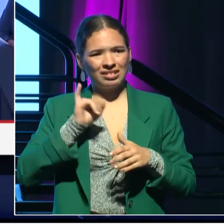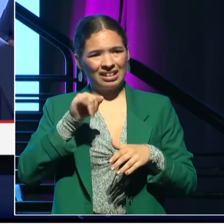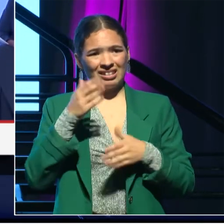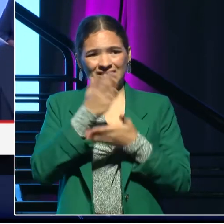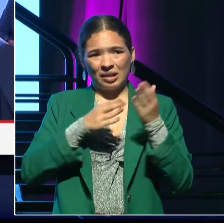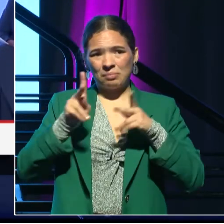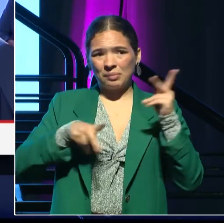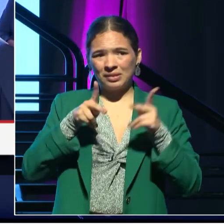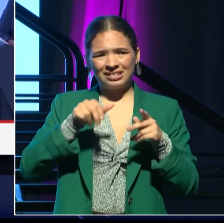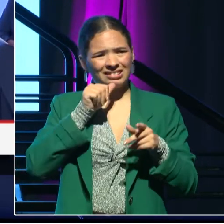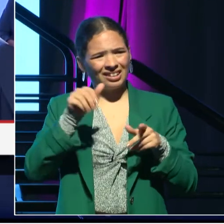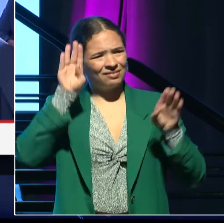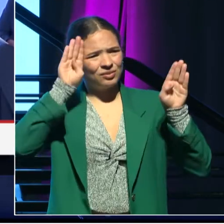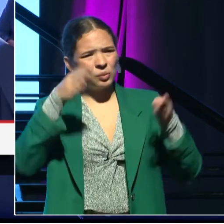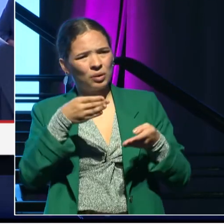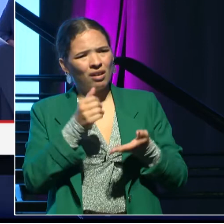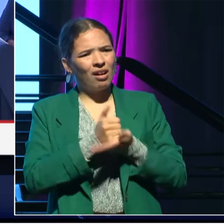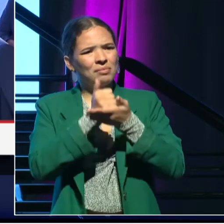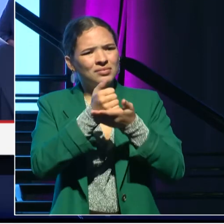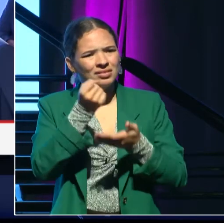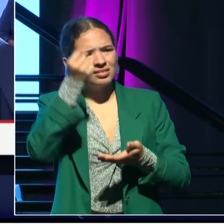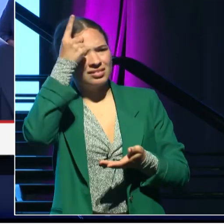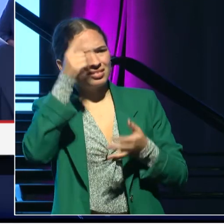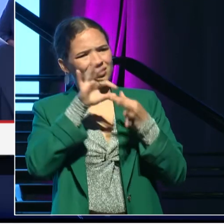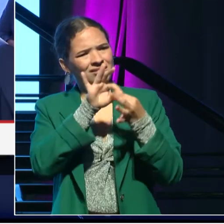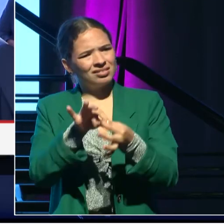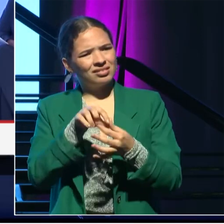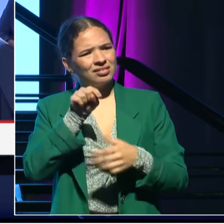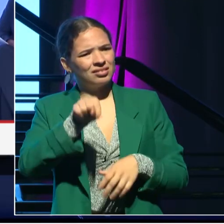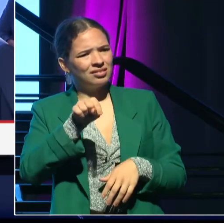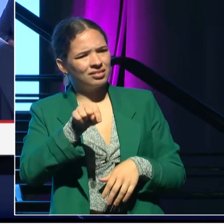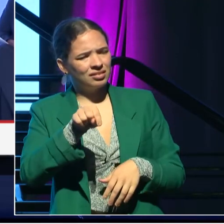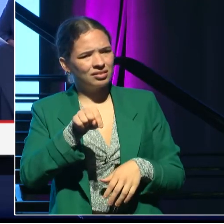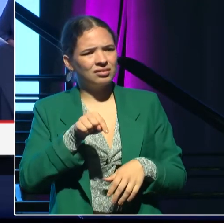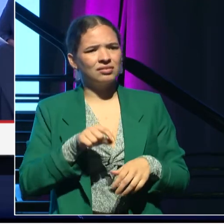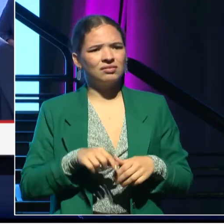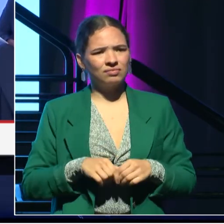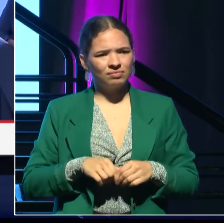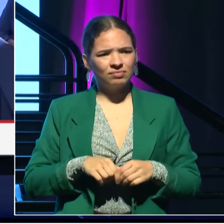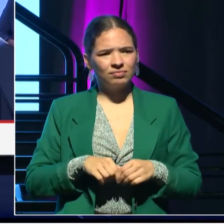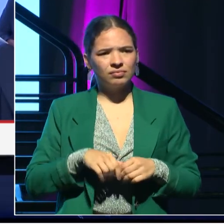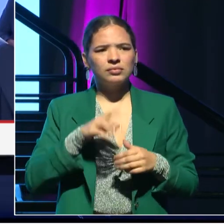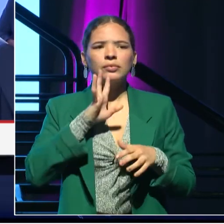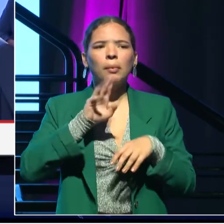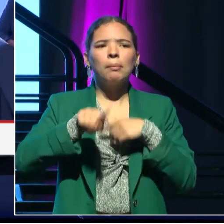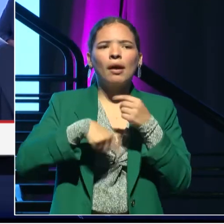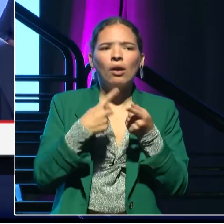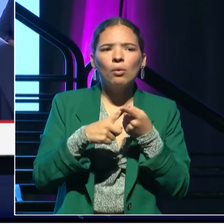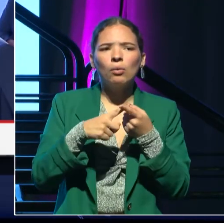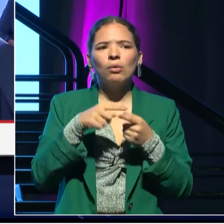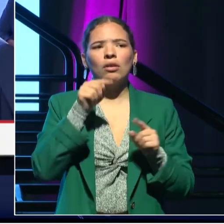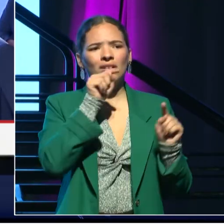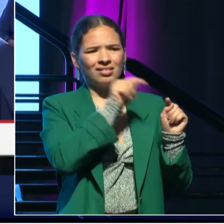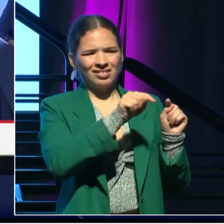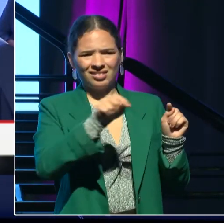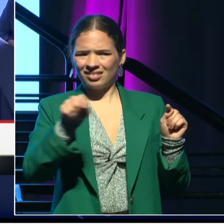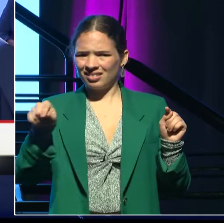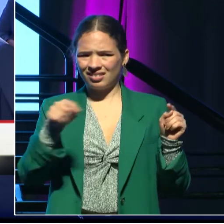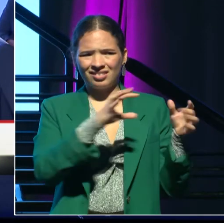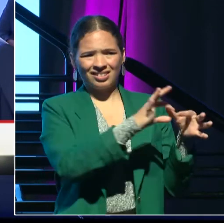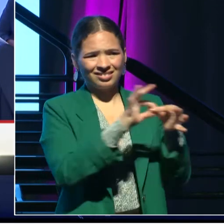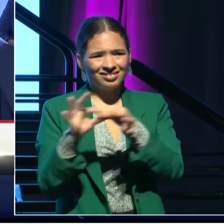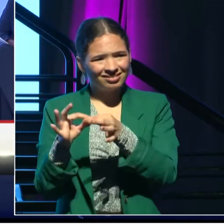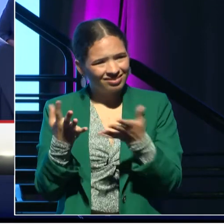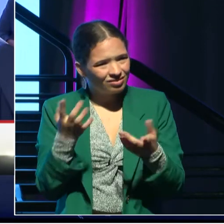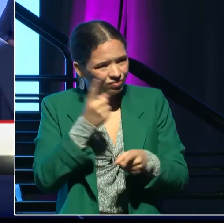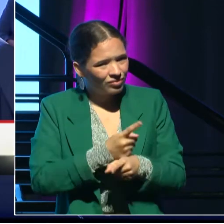focused on. Help us to understand that connection too as we are talking about the inextricable links between all of these issues. Great, thank you so much.